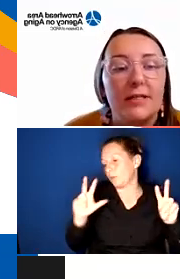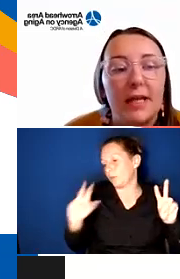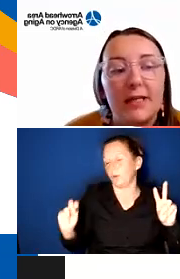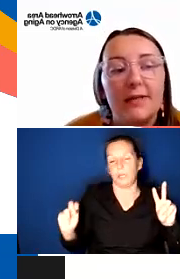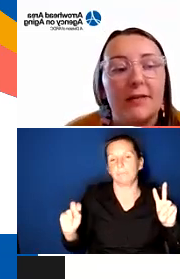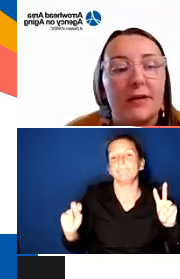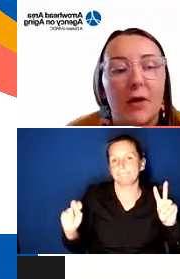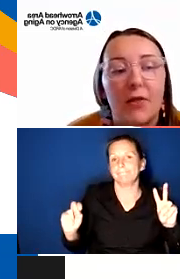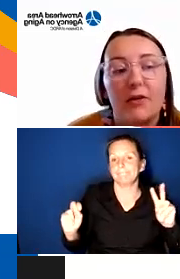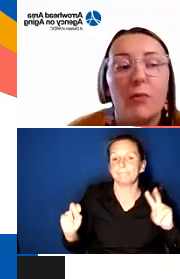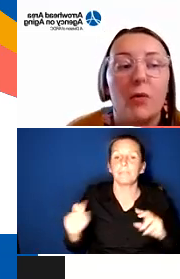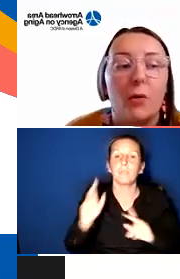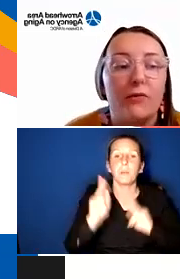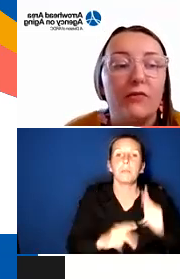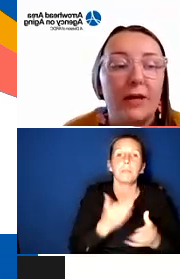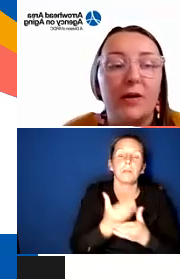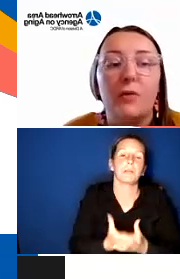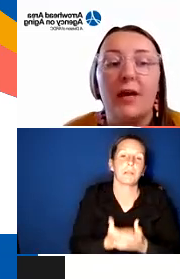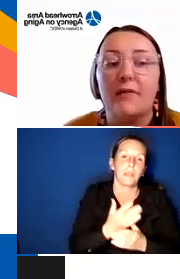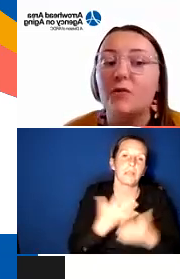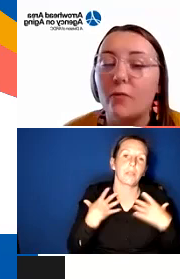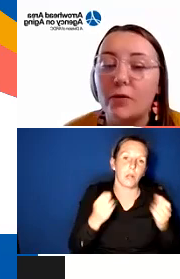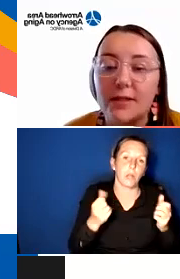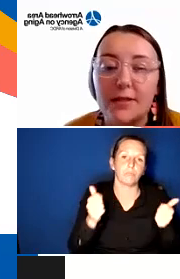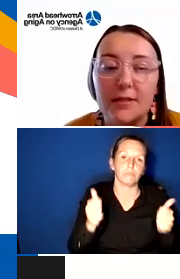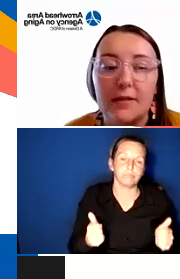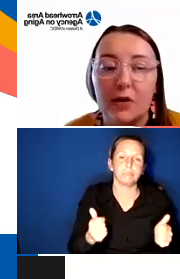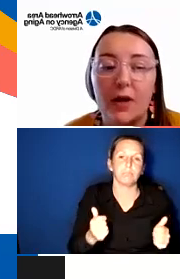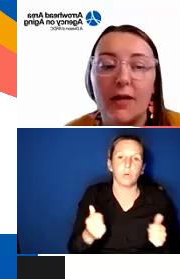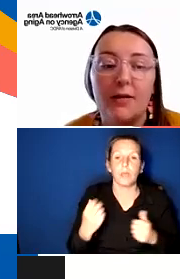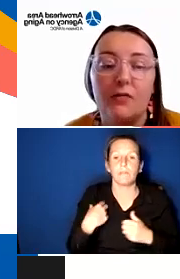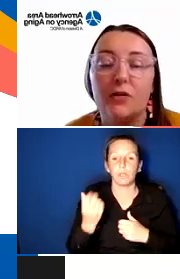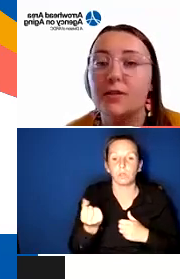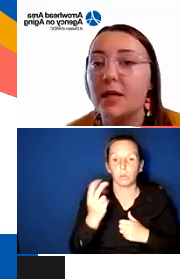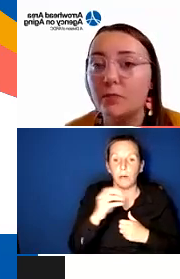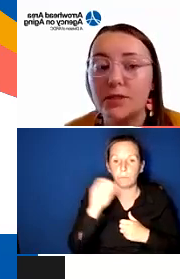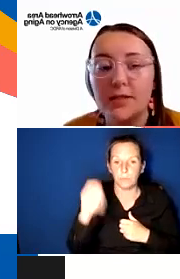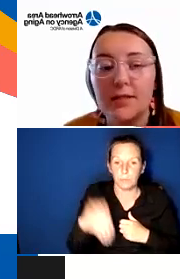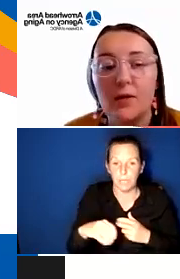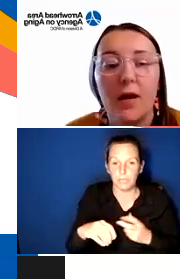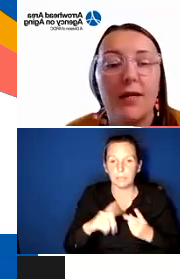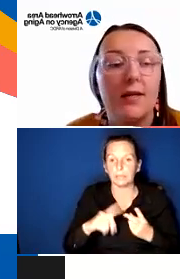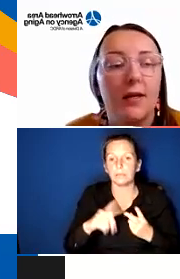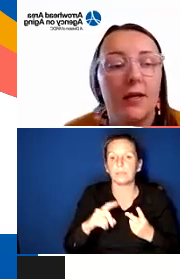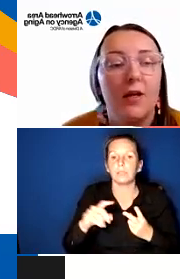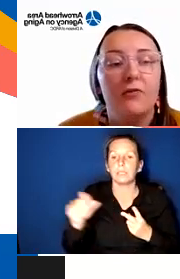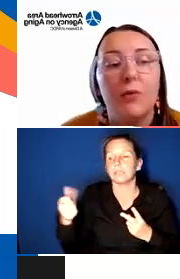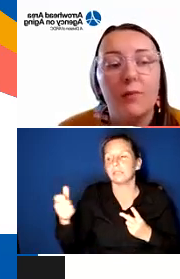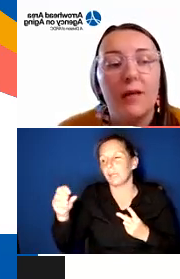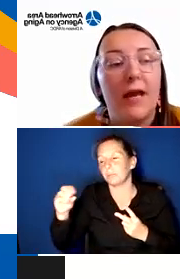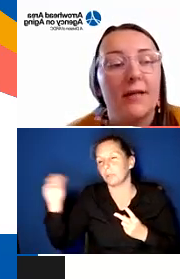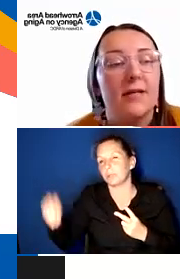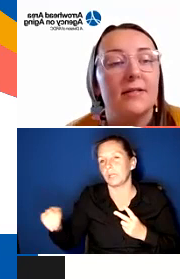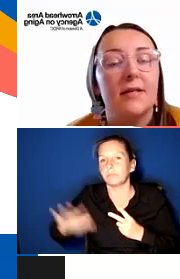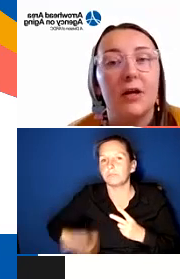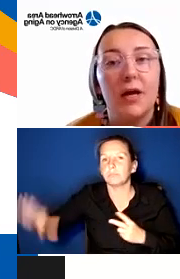folks indicating that their health is poor or fair, we have 12% in the Arrowhead versus 10% statewide. For